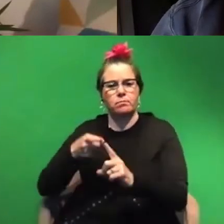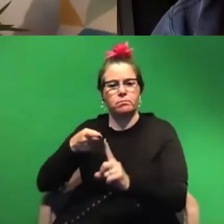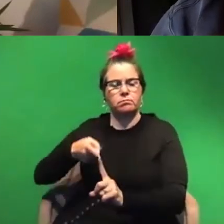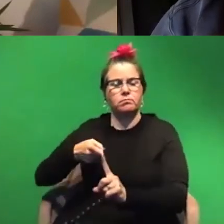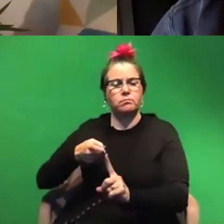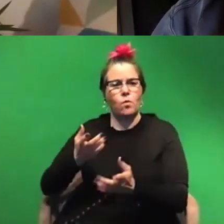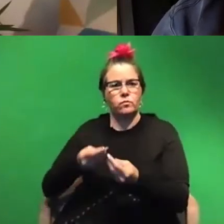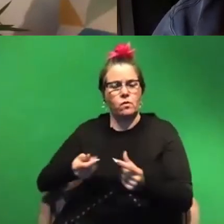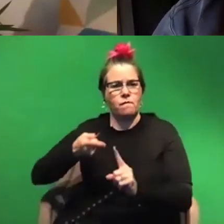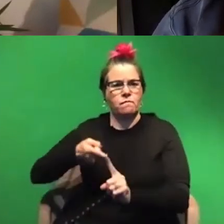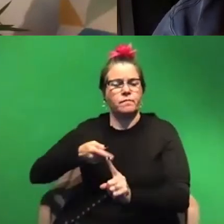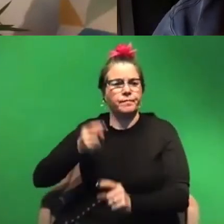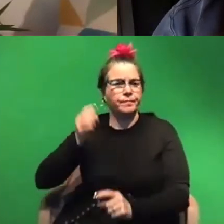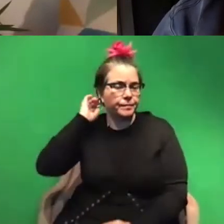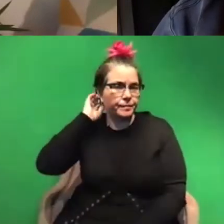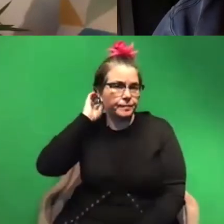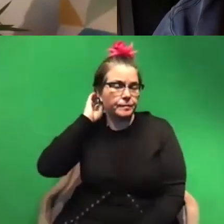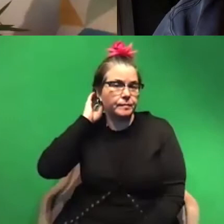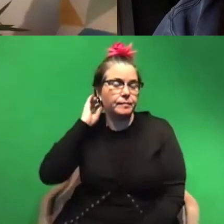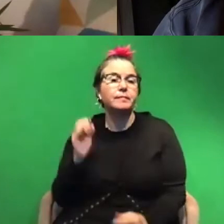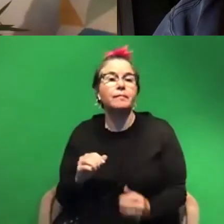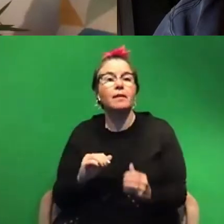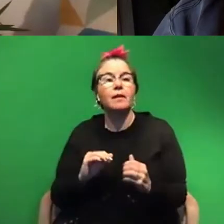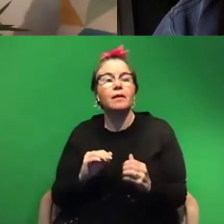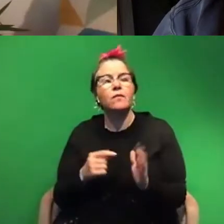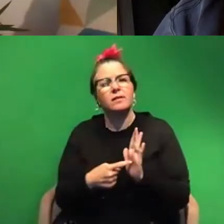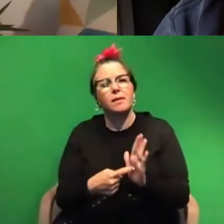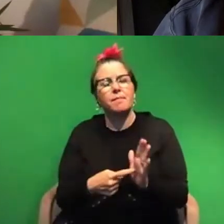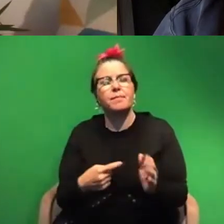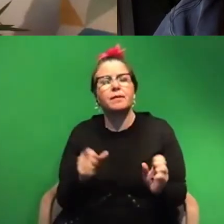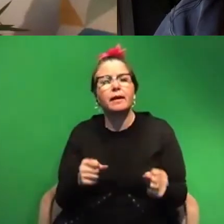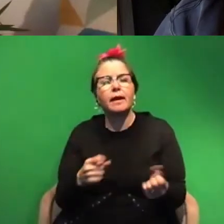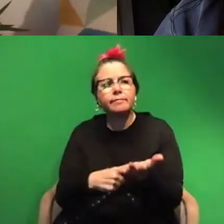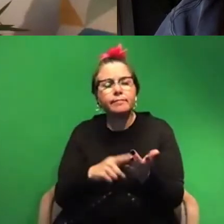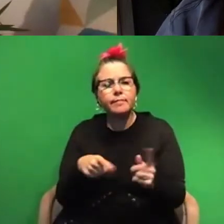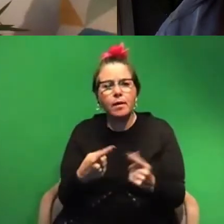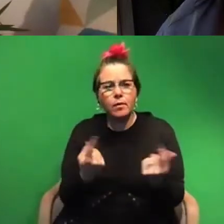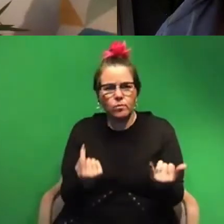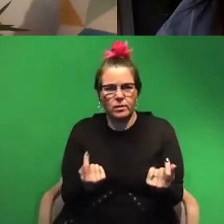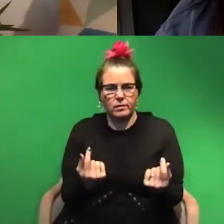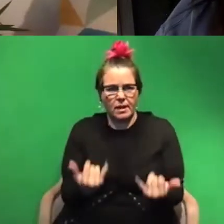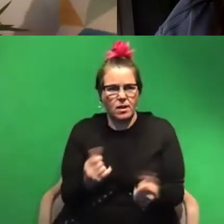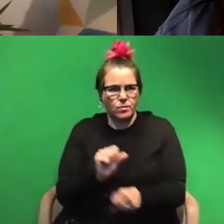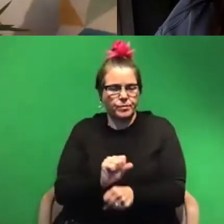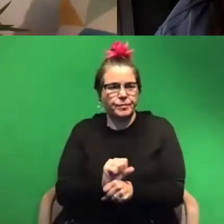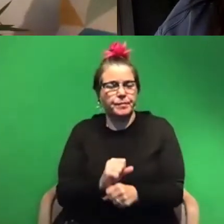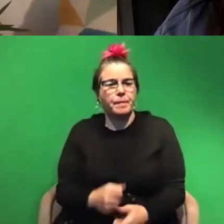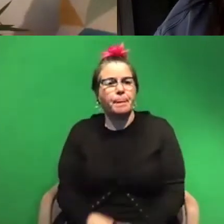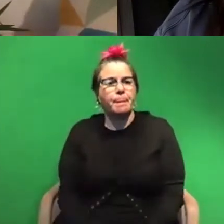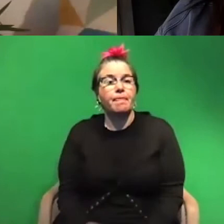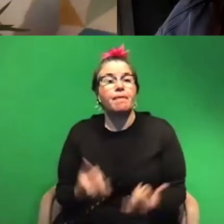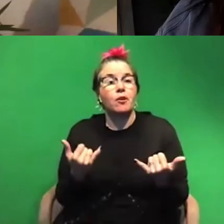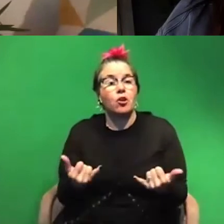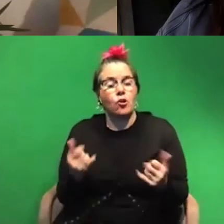So the way, for instance, I can talk about what I'm working on right now. We are currently